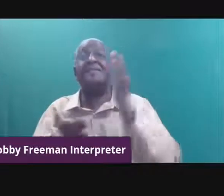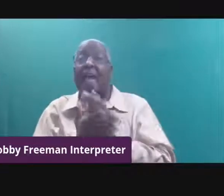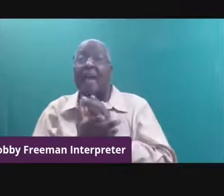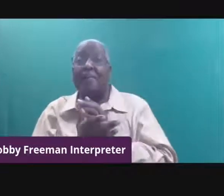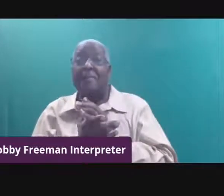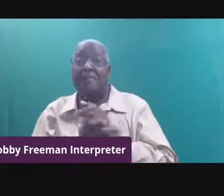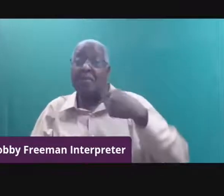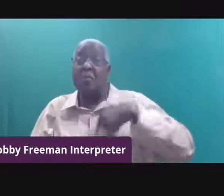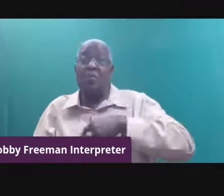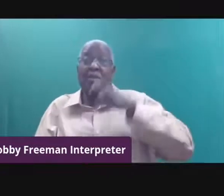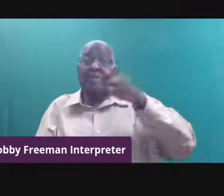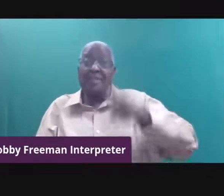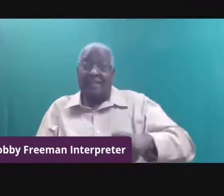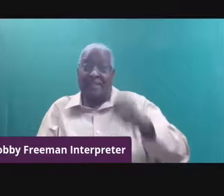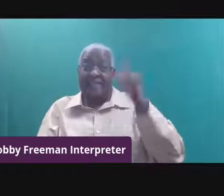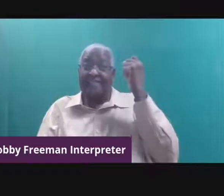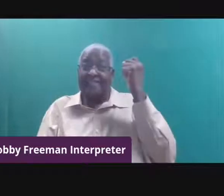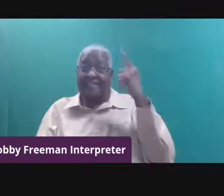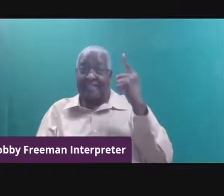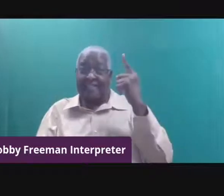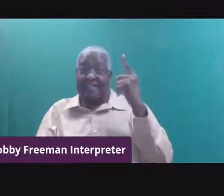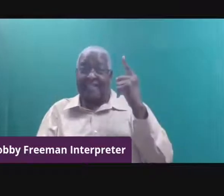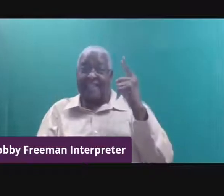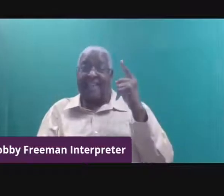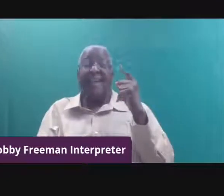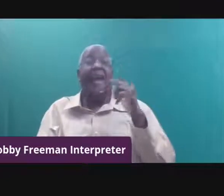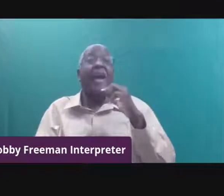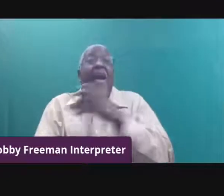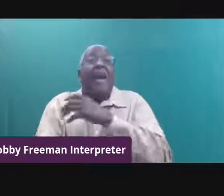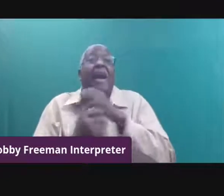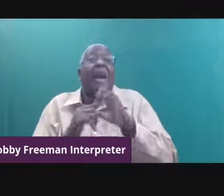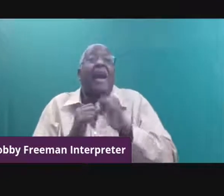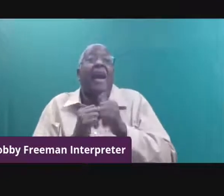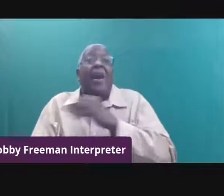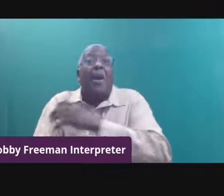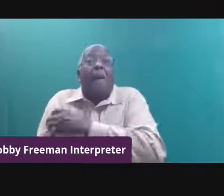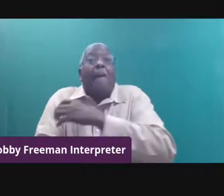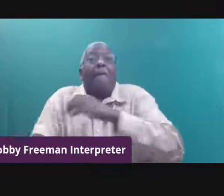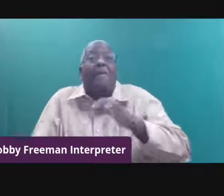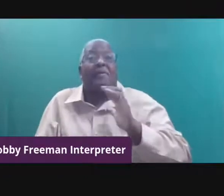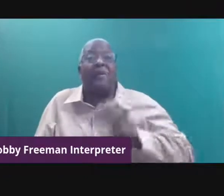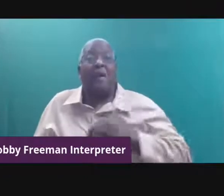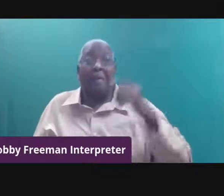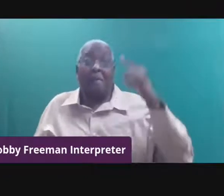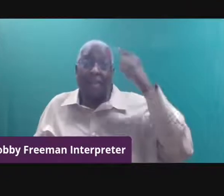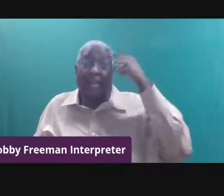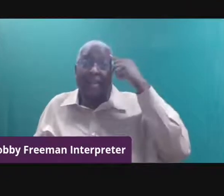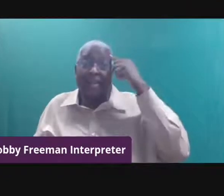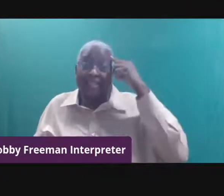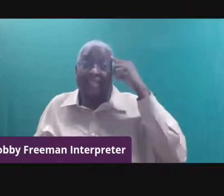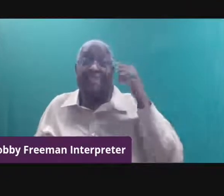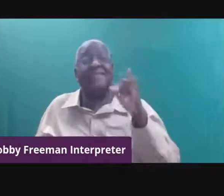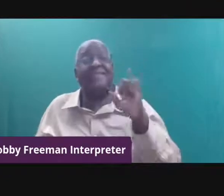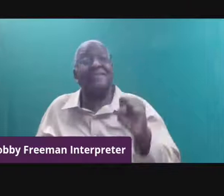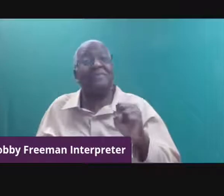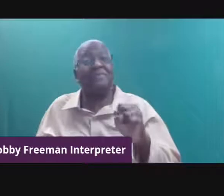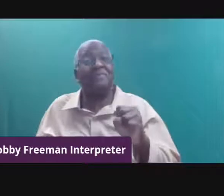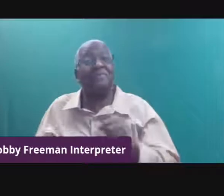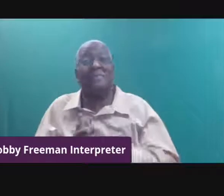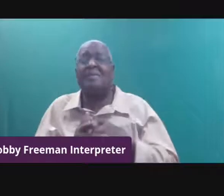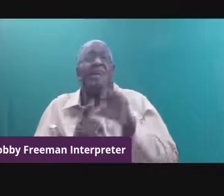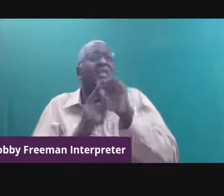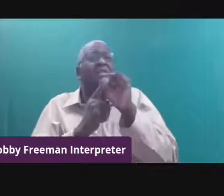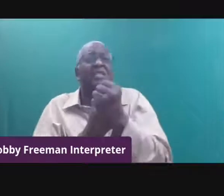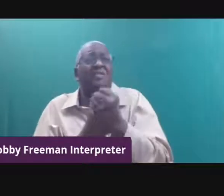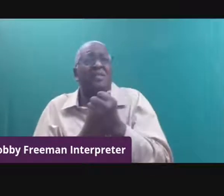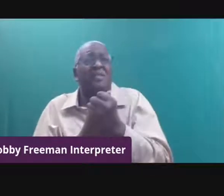how powerful our mind is. If we'd be honest, many times the reason we get into situations is not because our